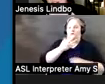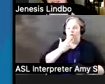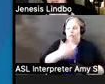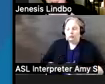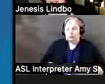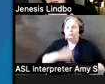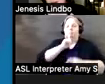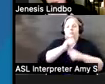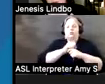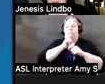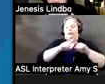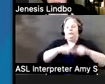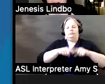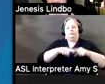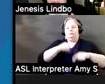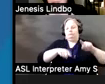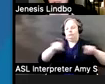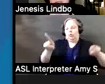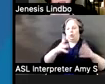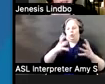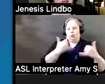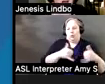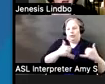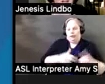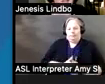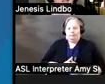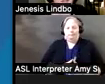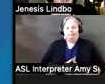really varies depending on where you want to play it.